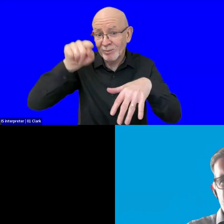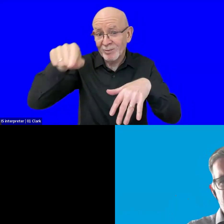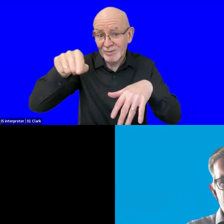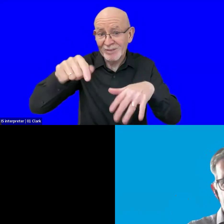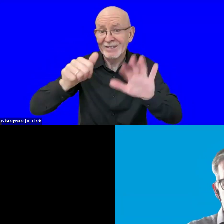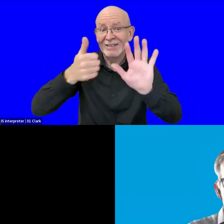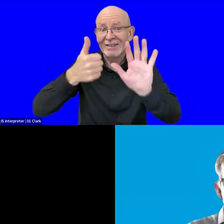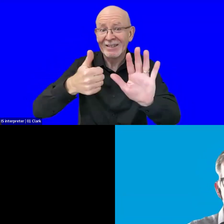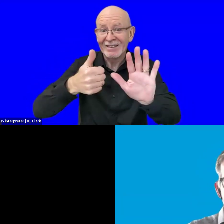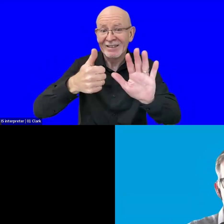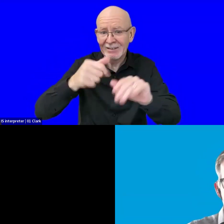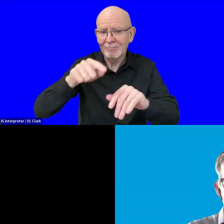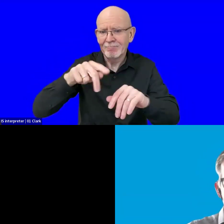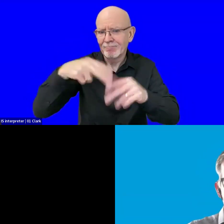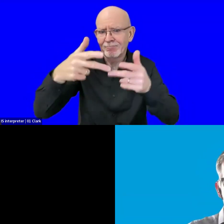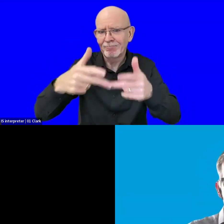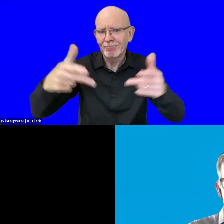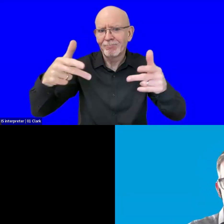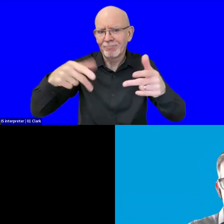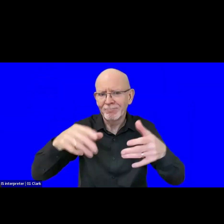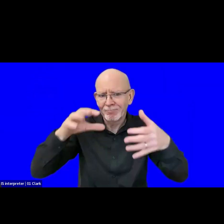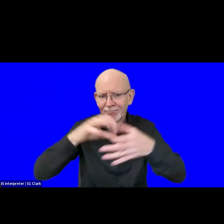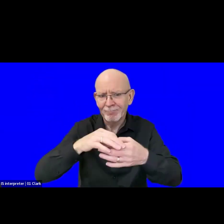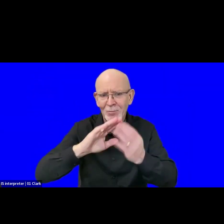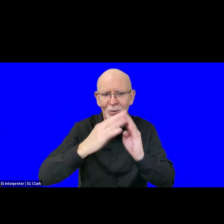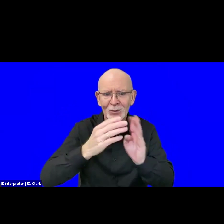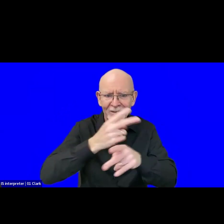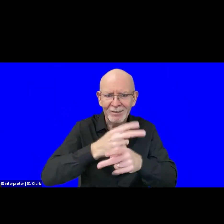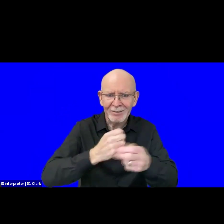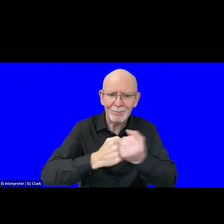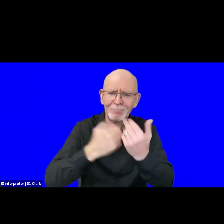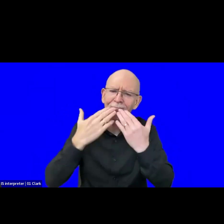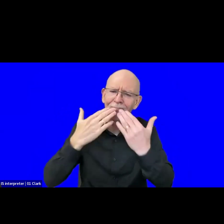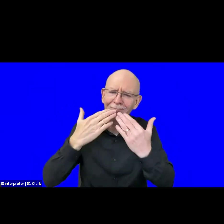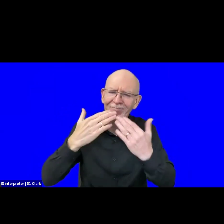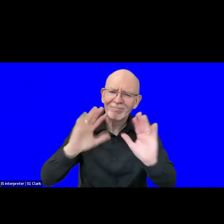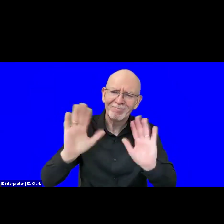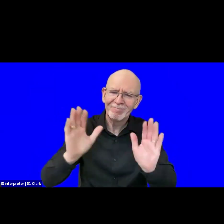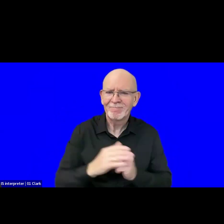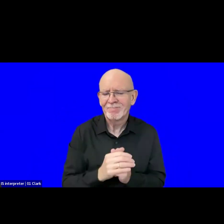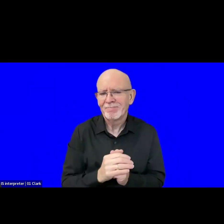colleagues. Goodbye.